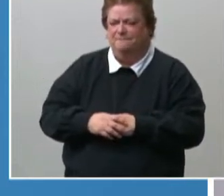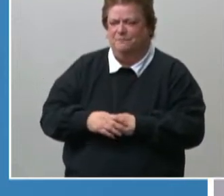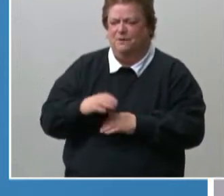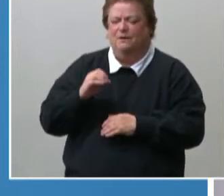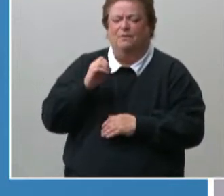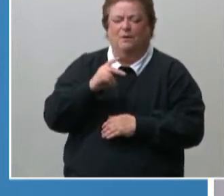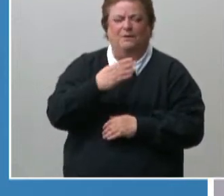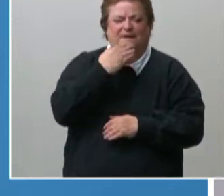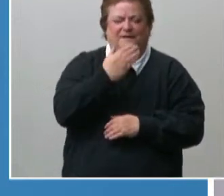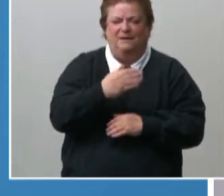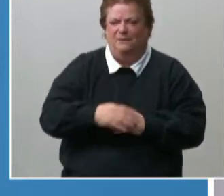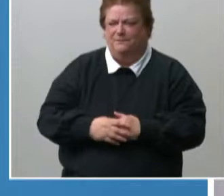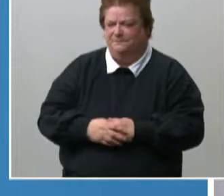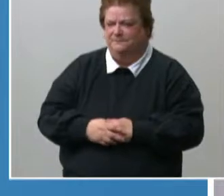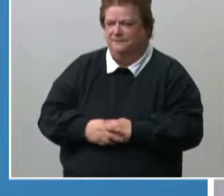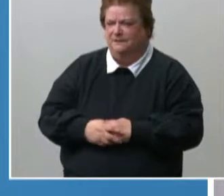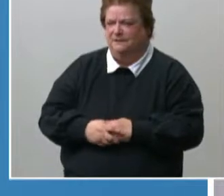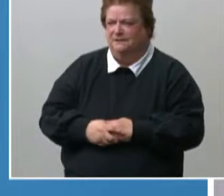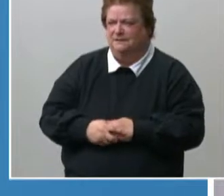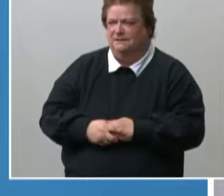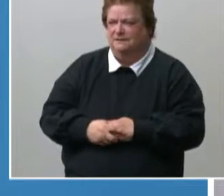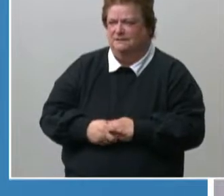Okay, thank you.